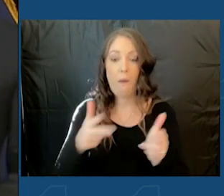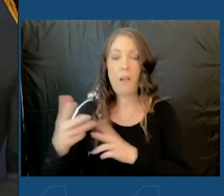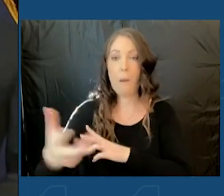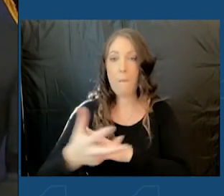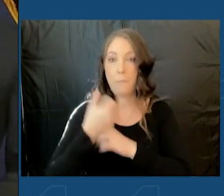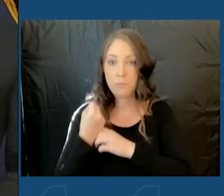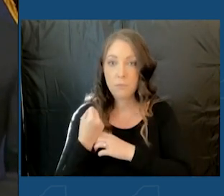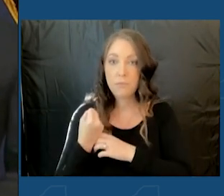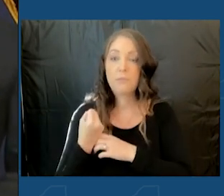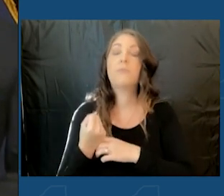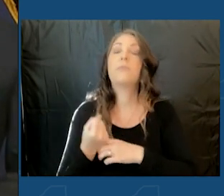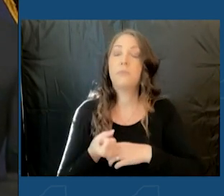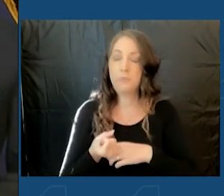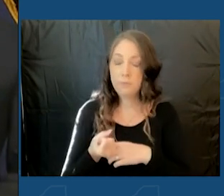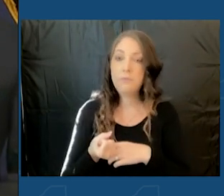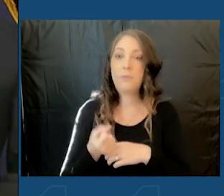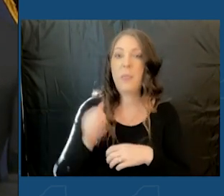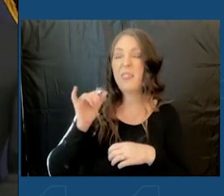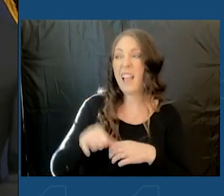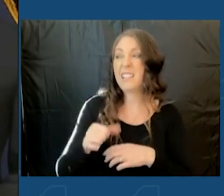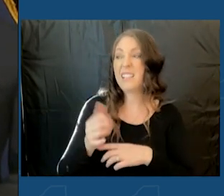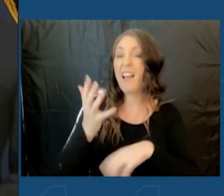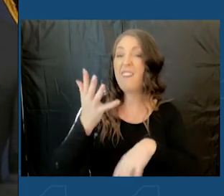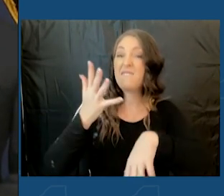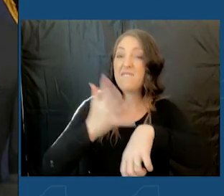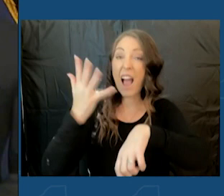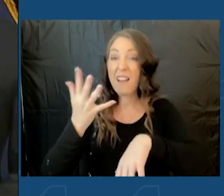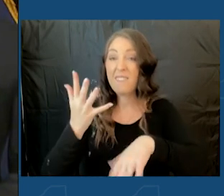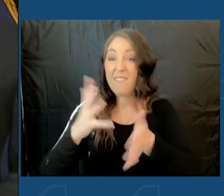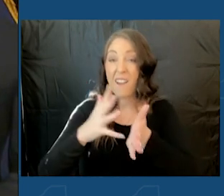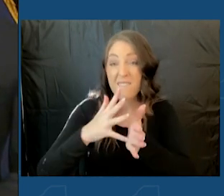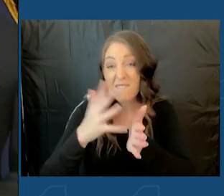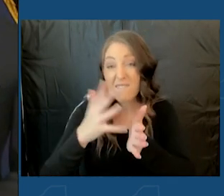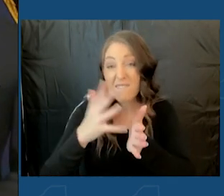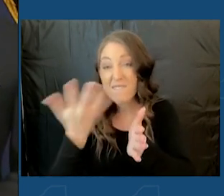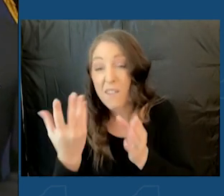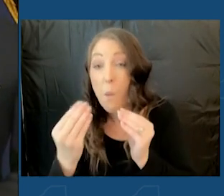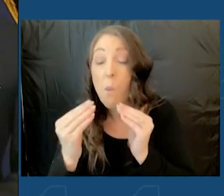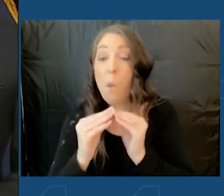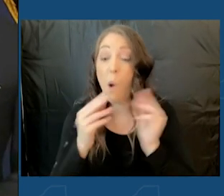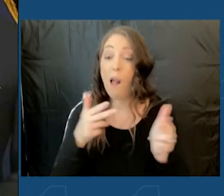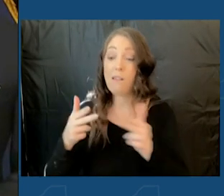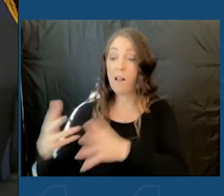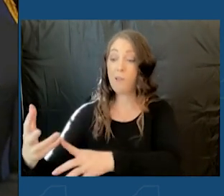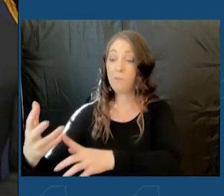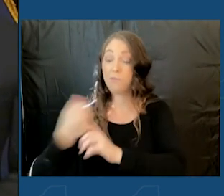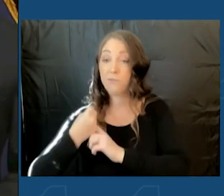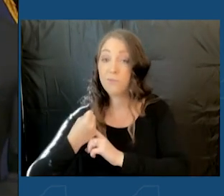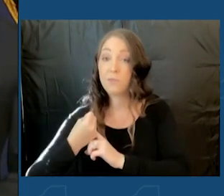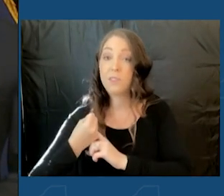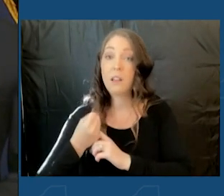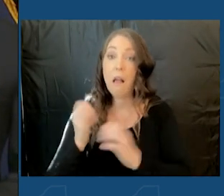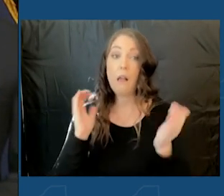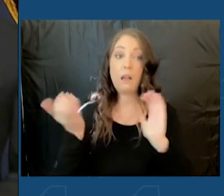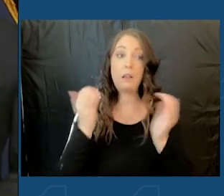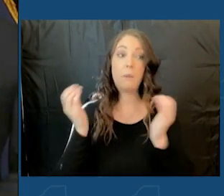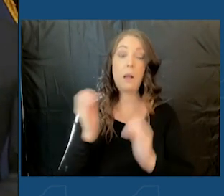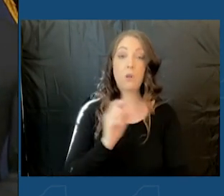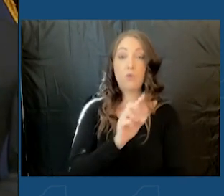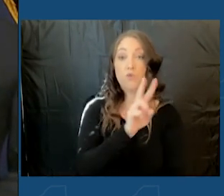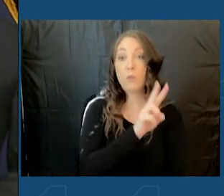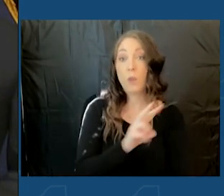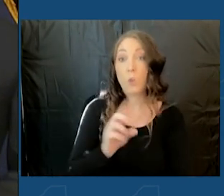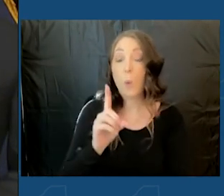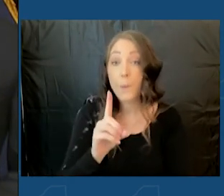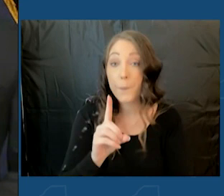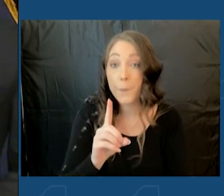in context, that's 5 times more guns seized in this last year than they did back in 2001,